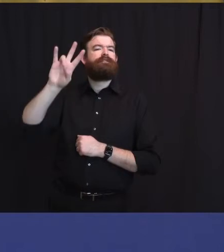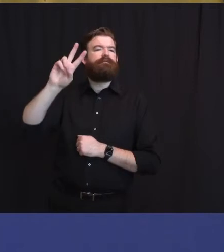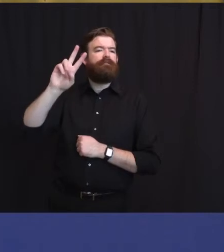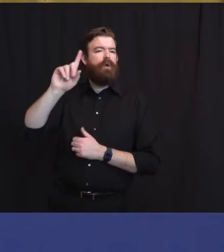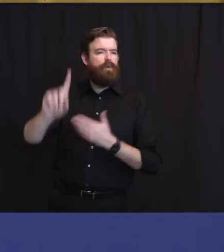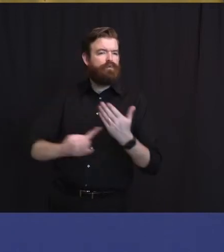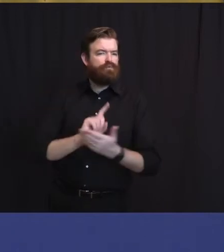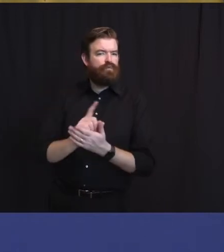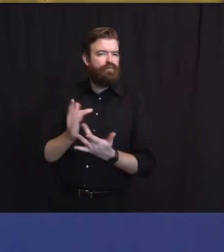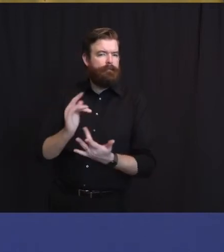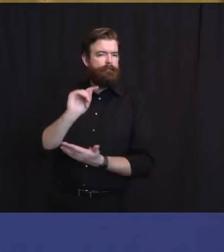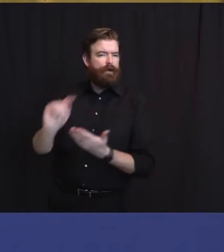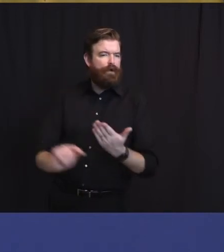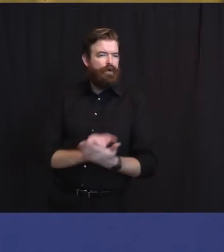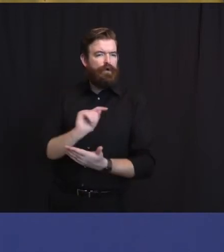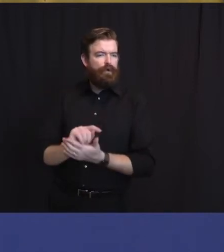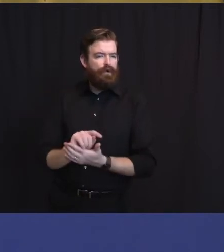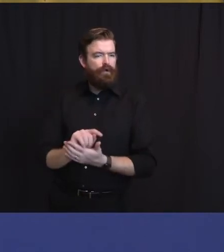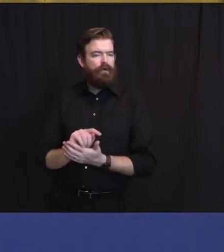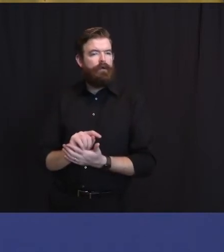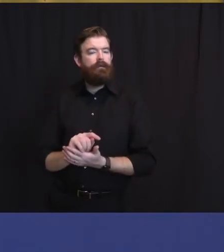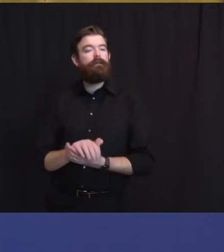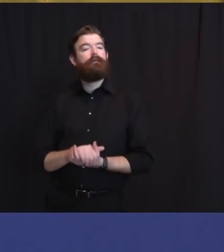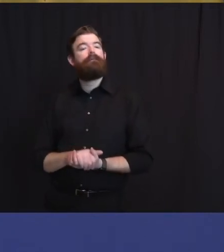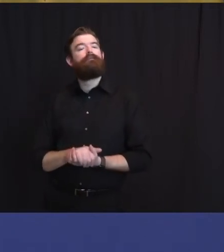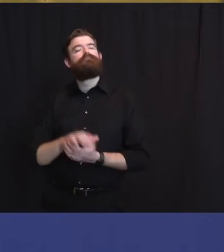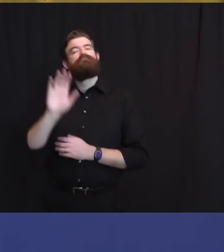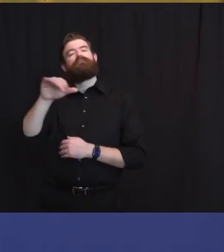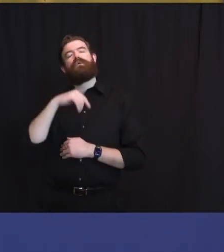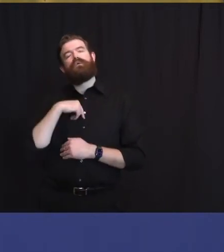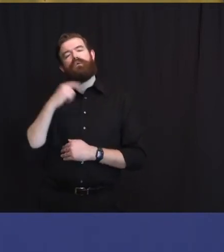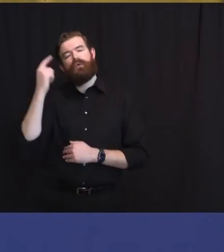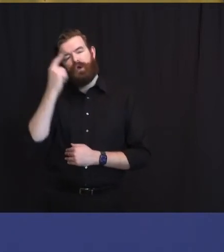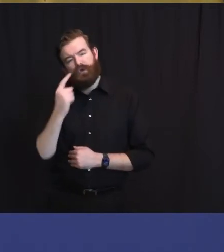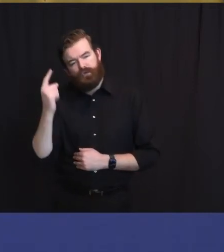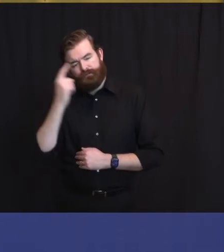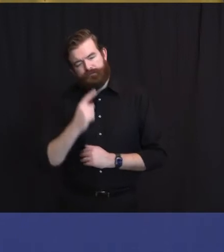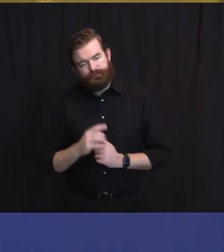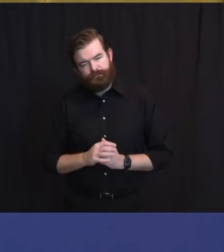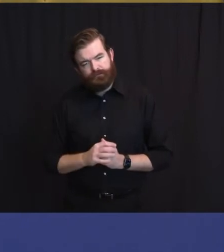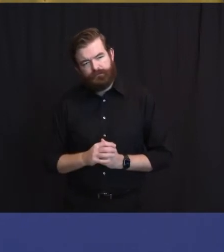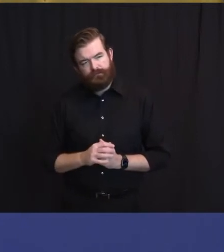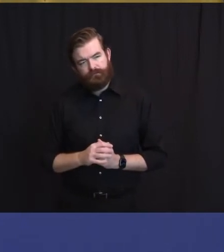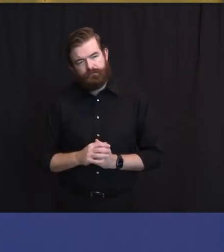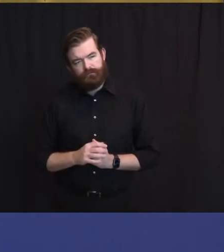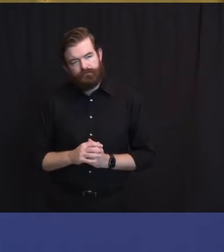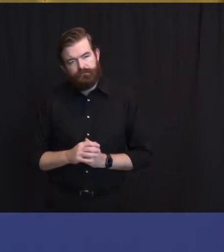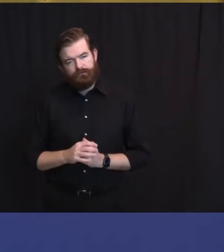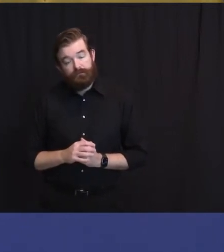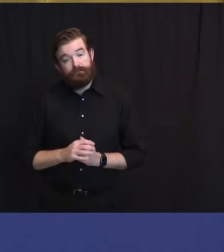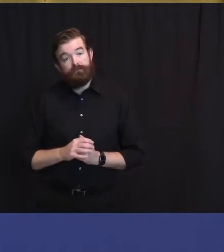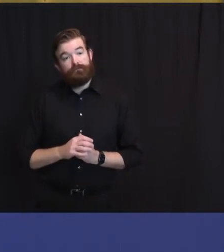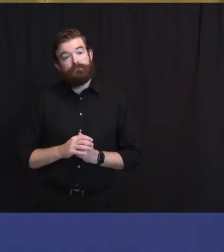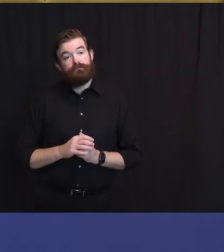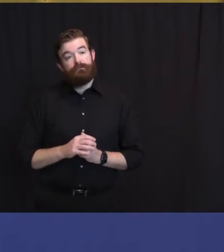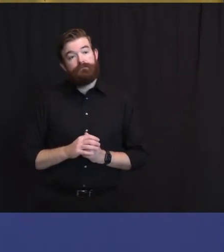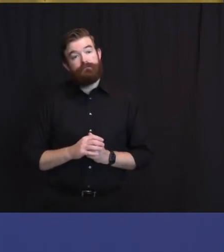vote. So I'm wondering, these have seen no movement since the pandemic. Are these bills